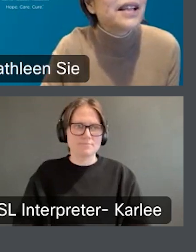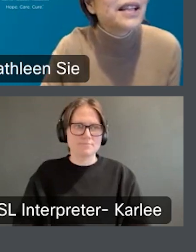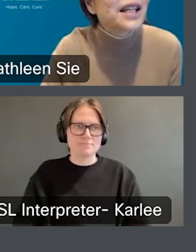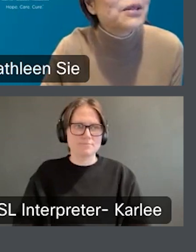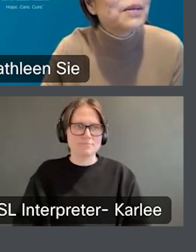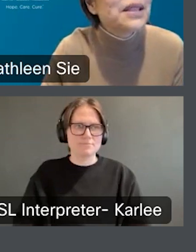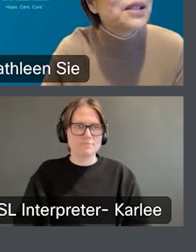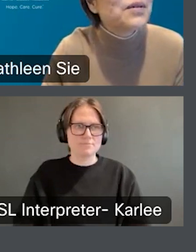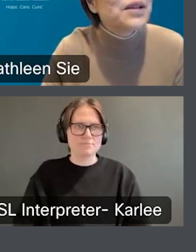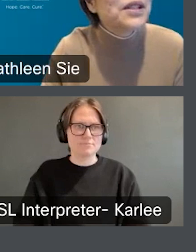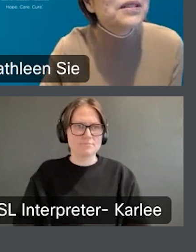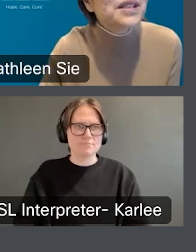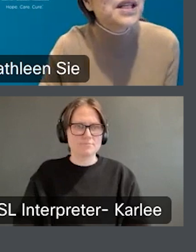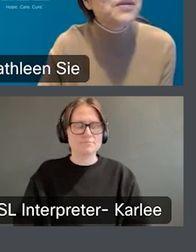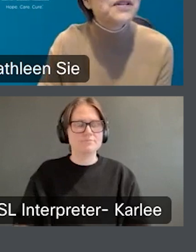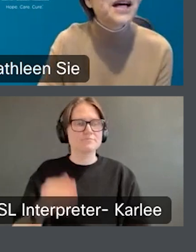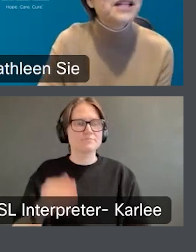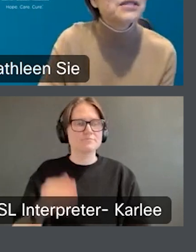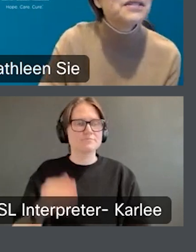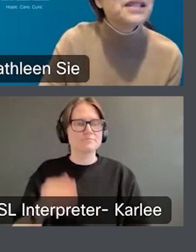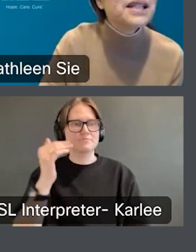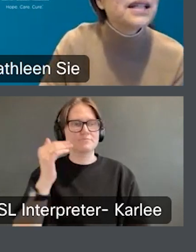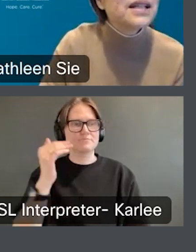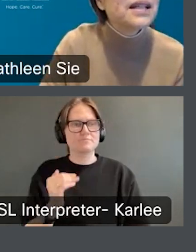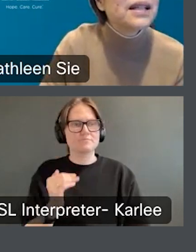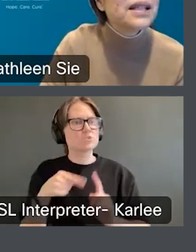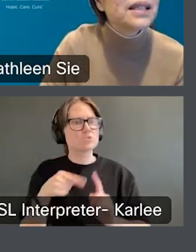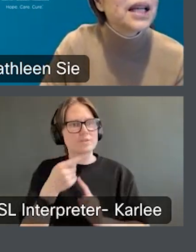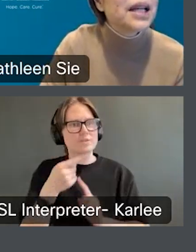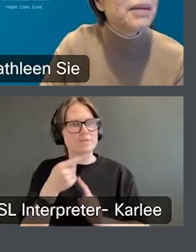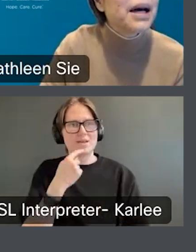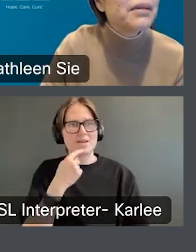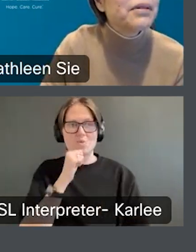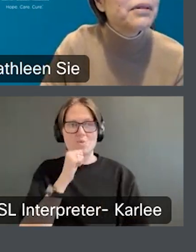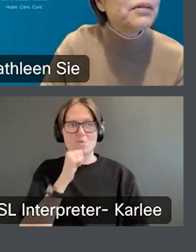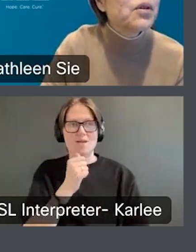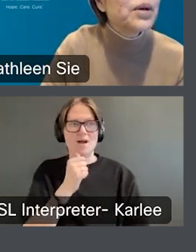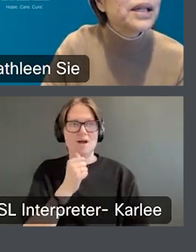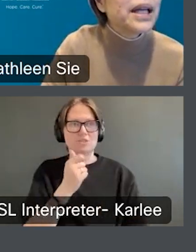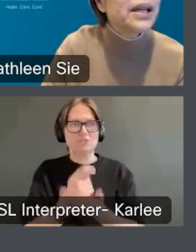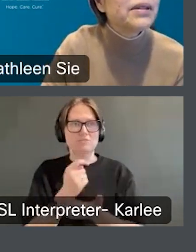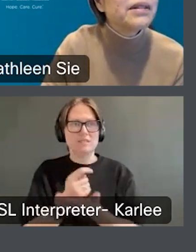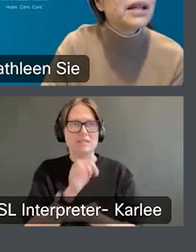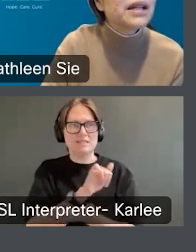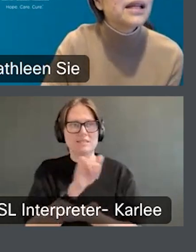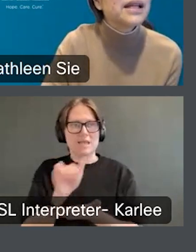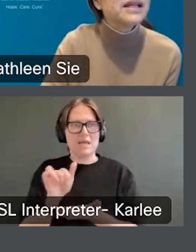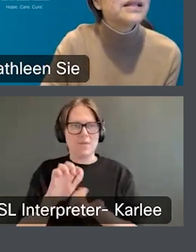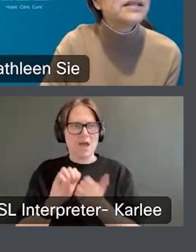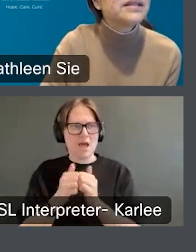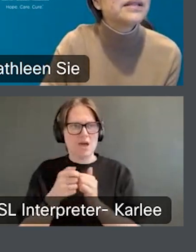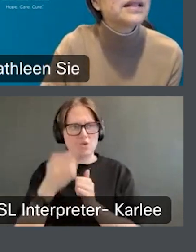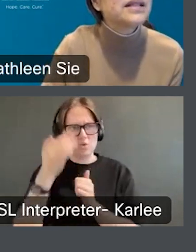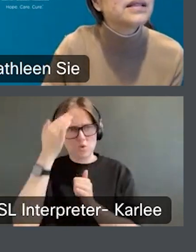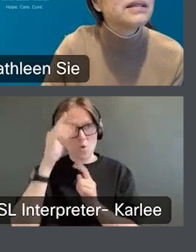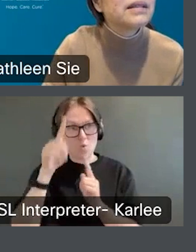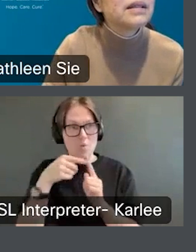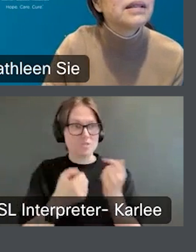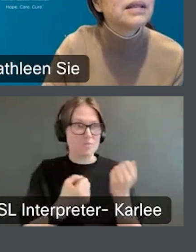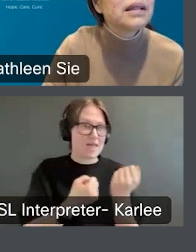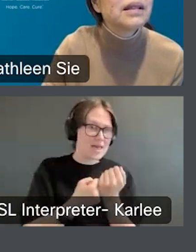Okay, the next question. When you said we're not treating the same, how do you know when to aid or not to aid a child?